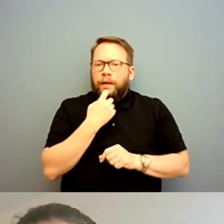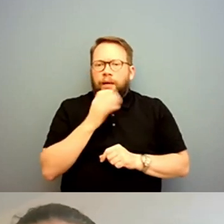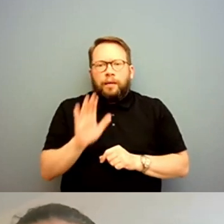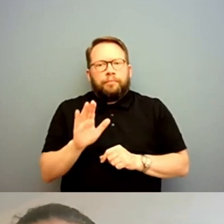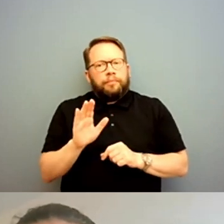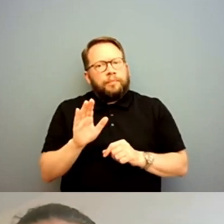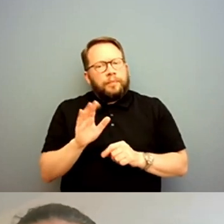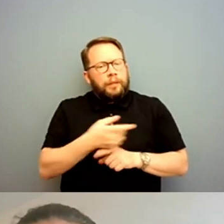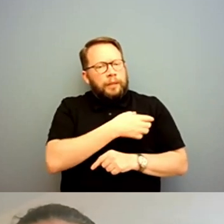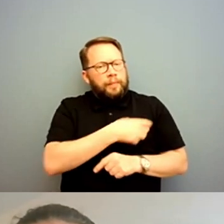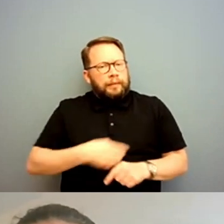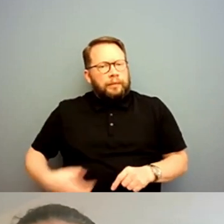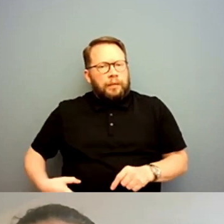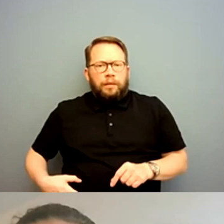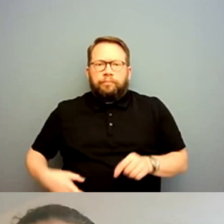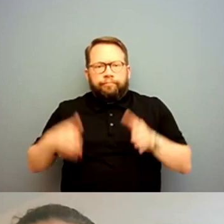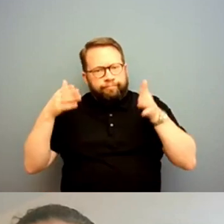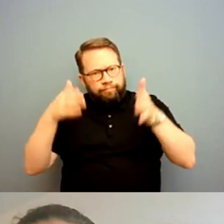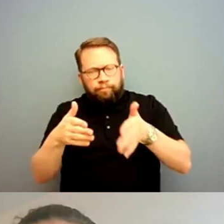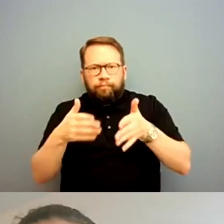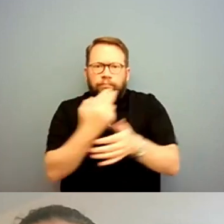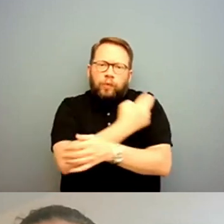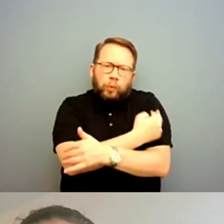rights, also the persons with disability.